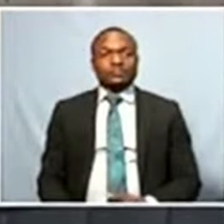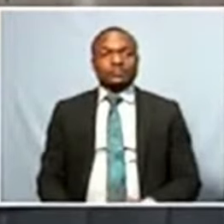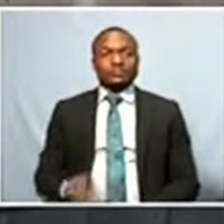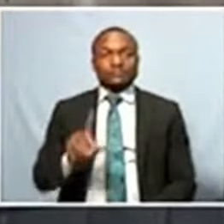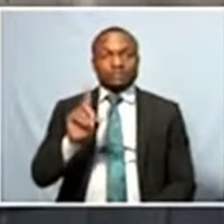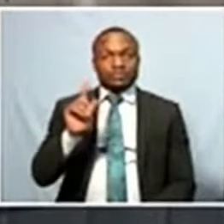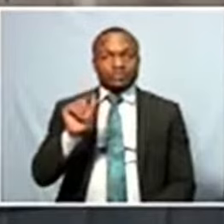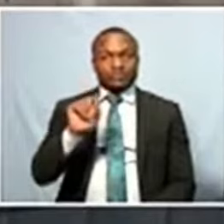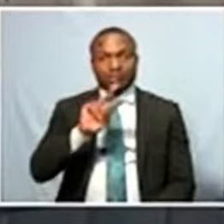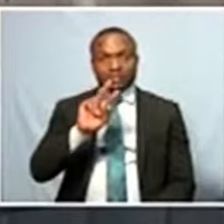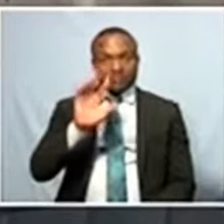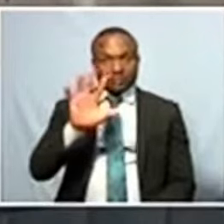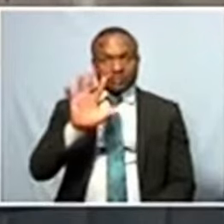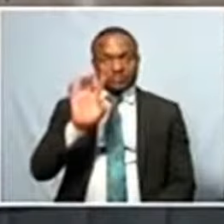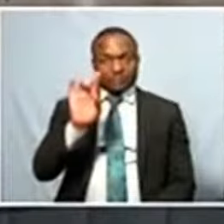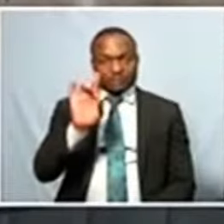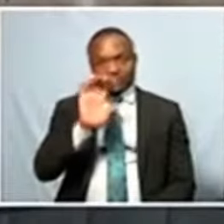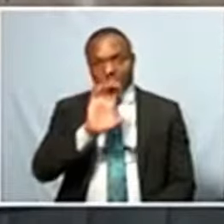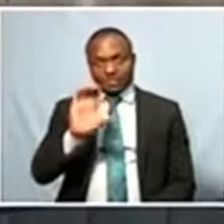2025,